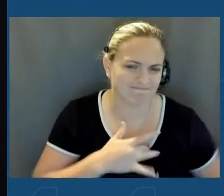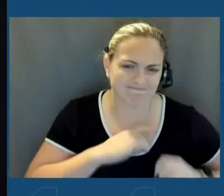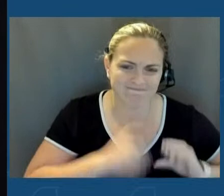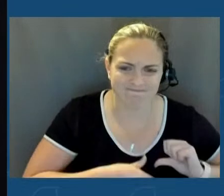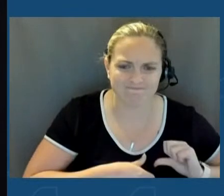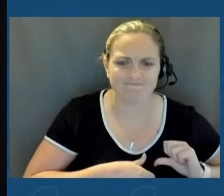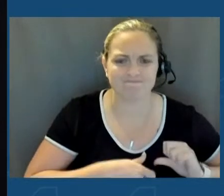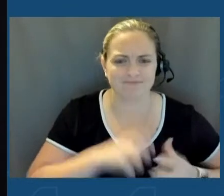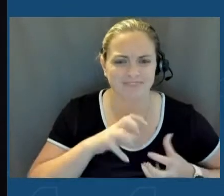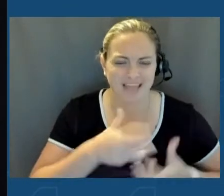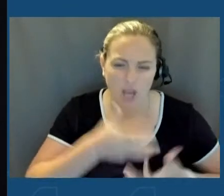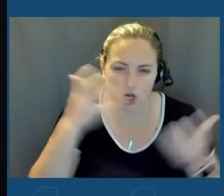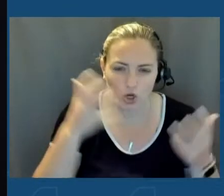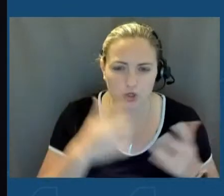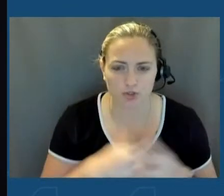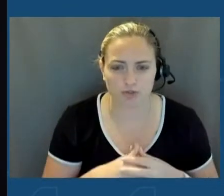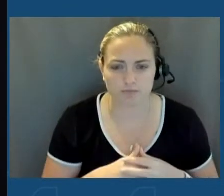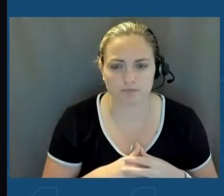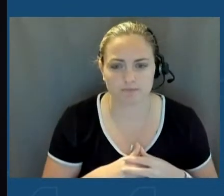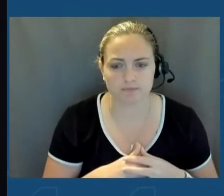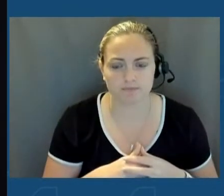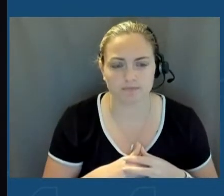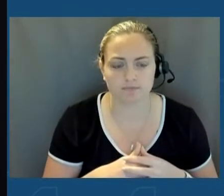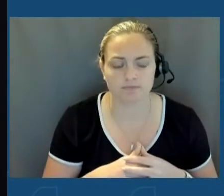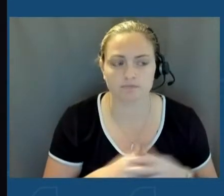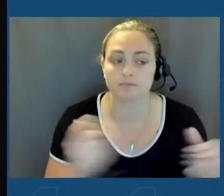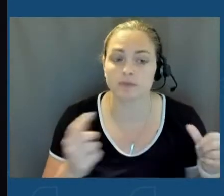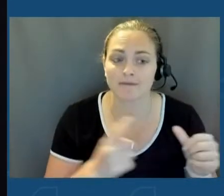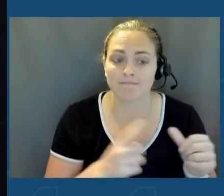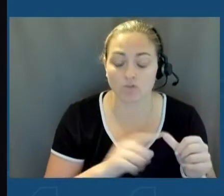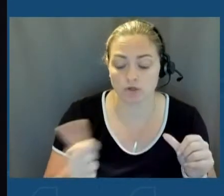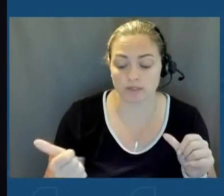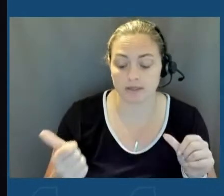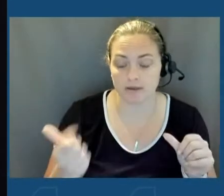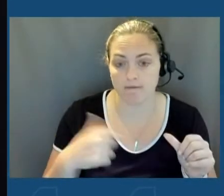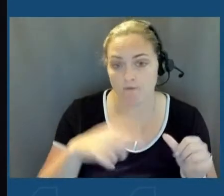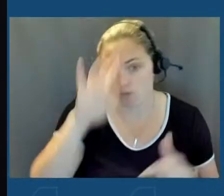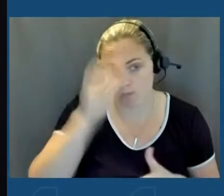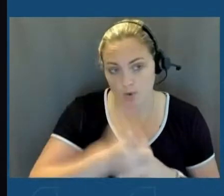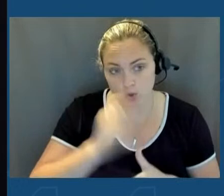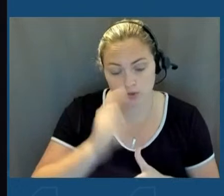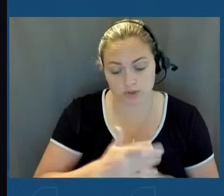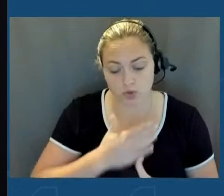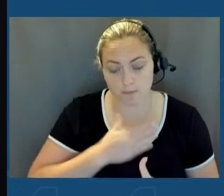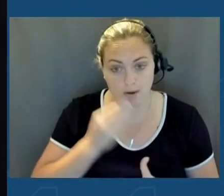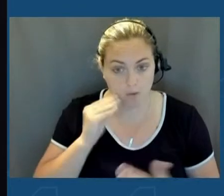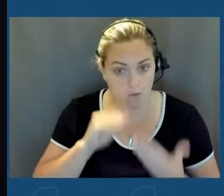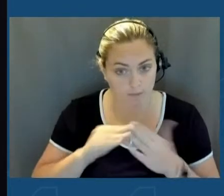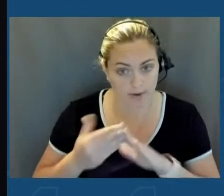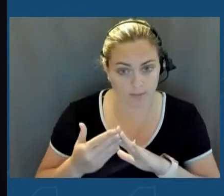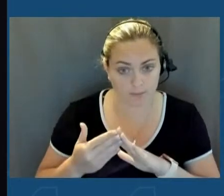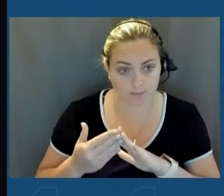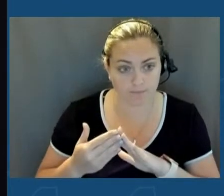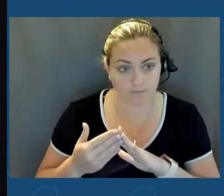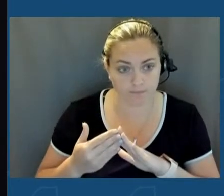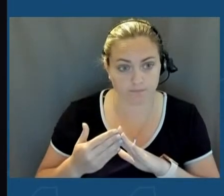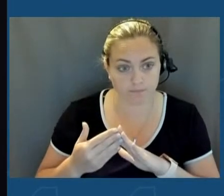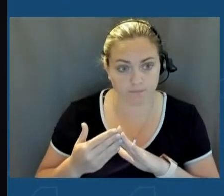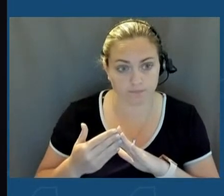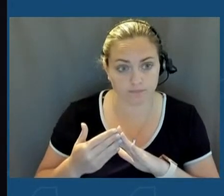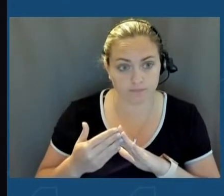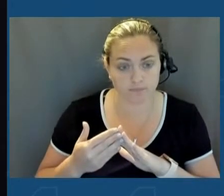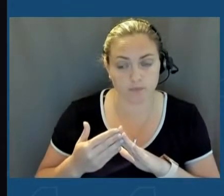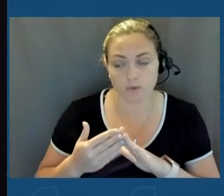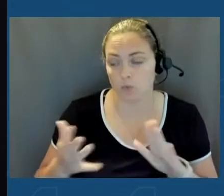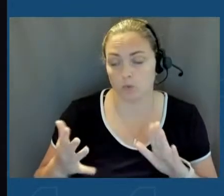by anger. First of all, 10 of our brothers and sisters in my hometown were senselessly